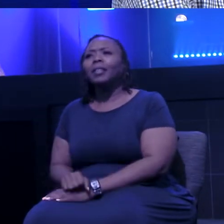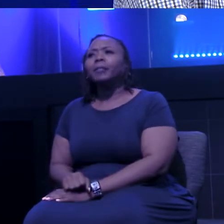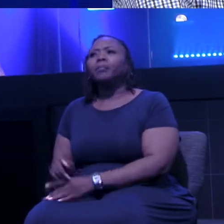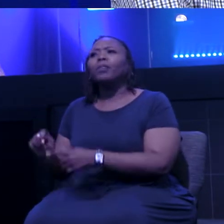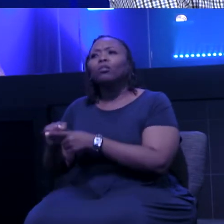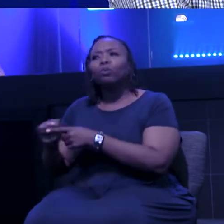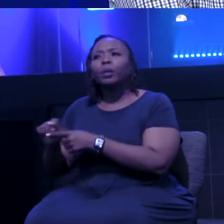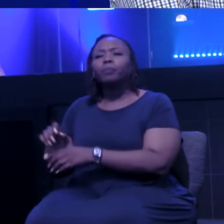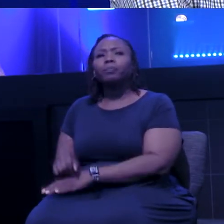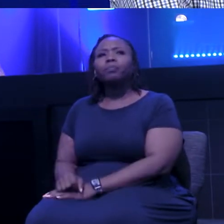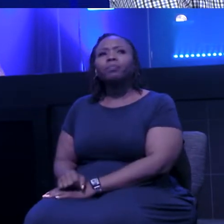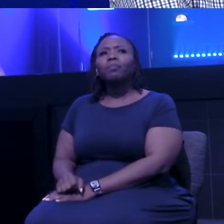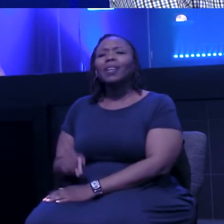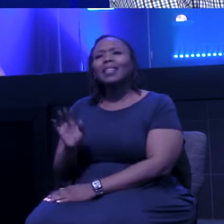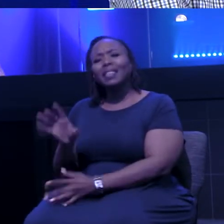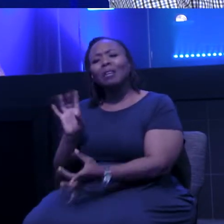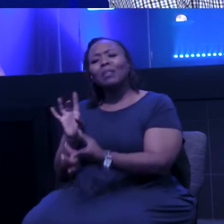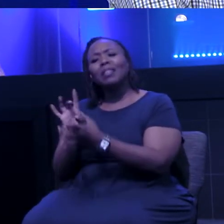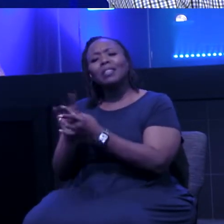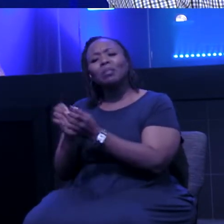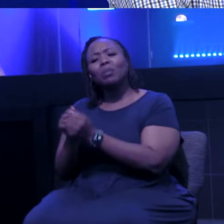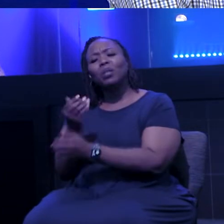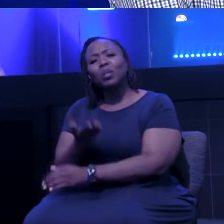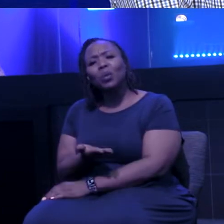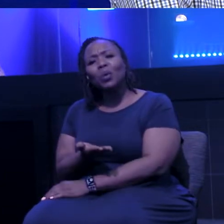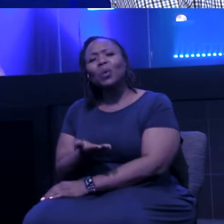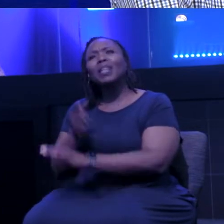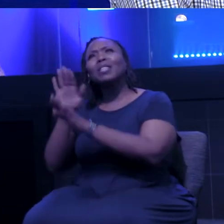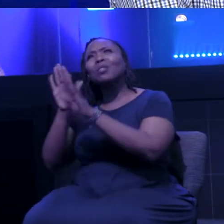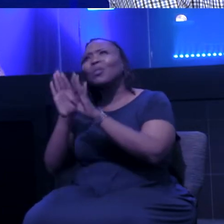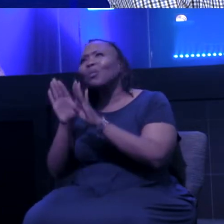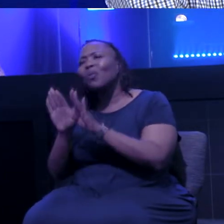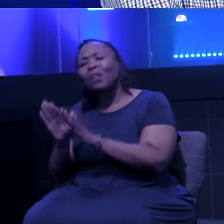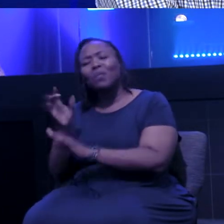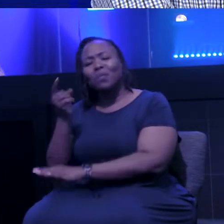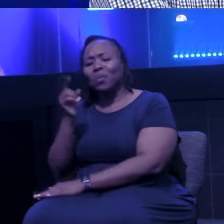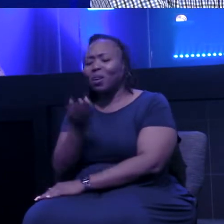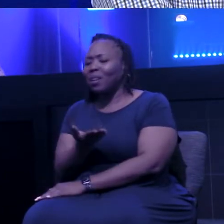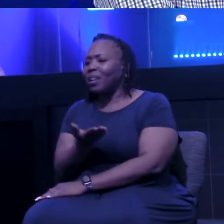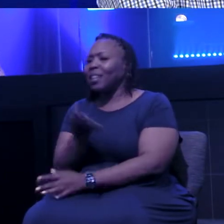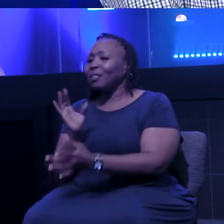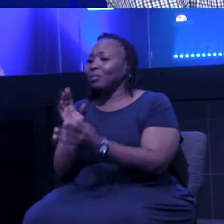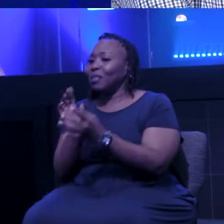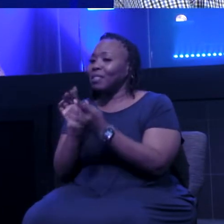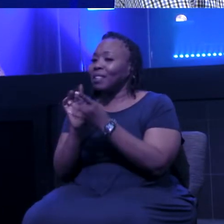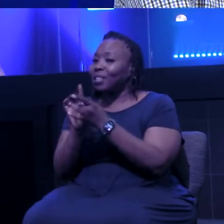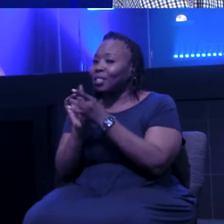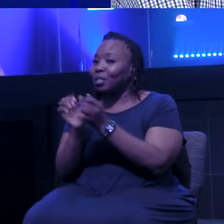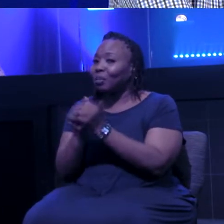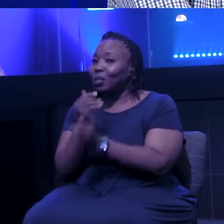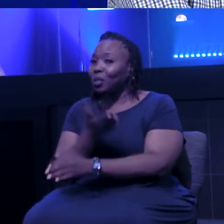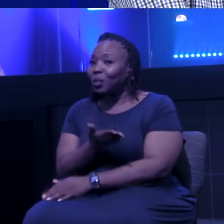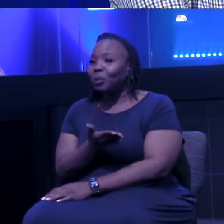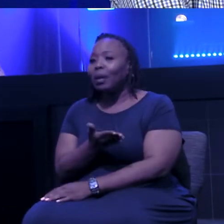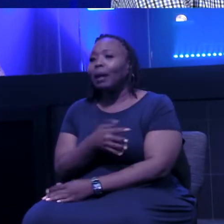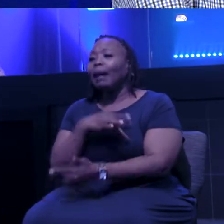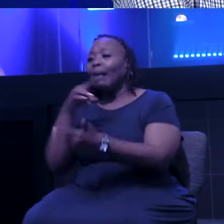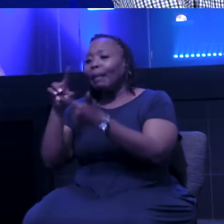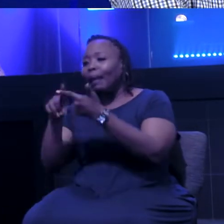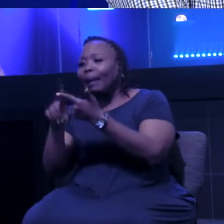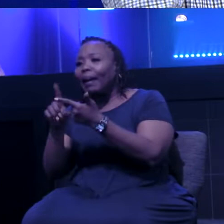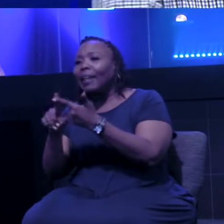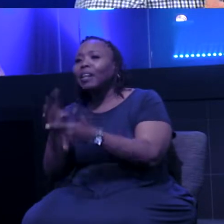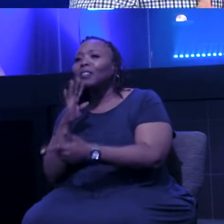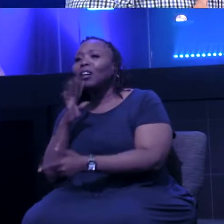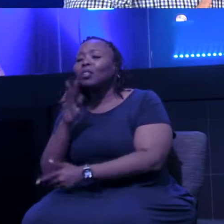this relationship with you and is grateful for it. And I've talked with Ken Eidelman, who is the president of Ozark